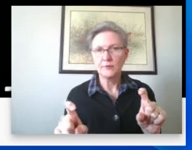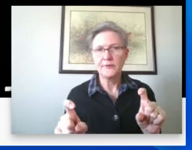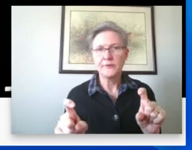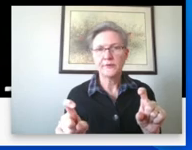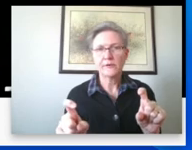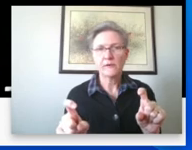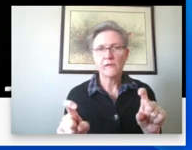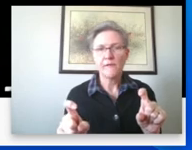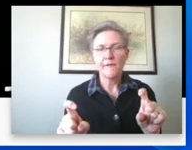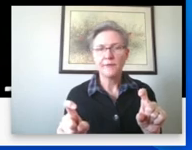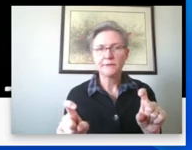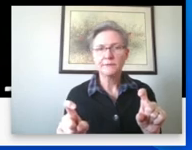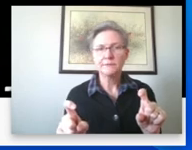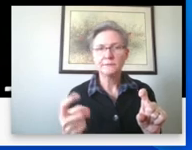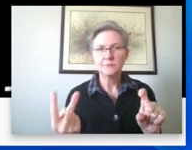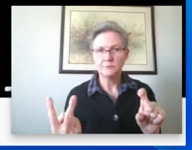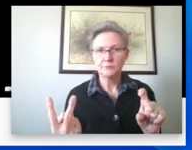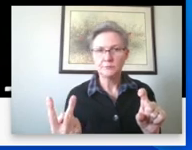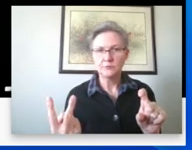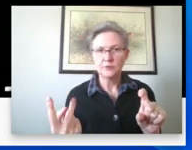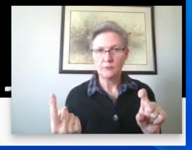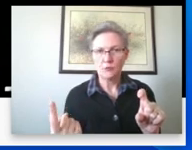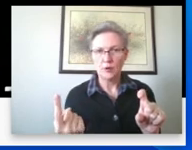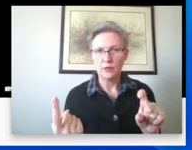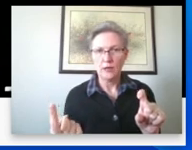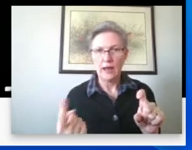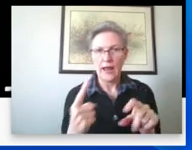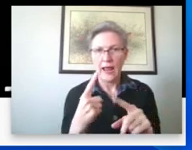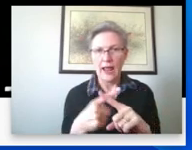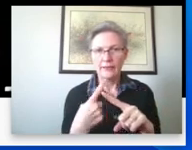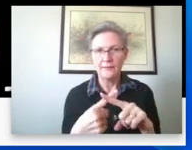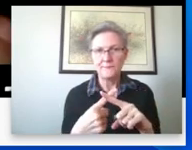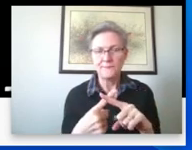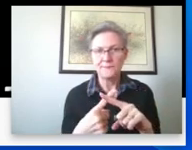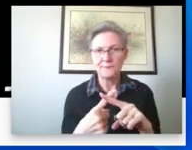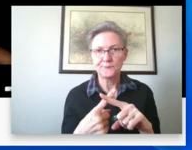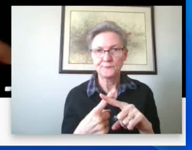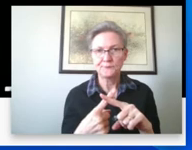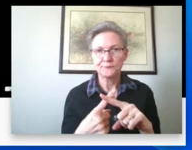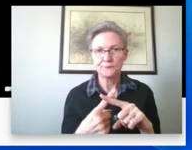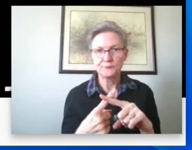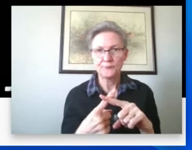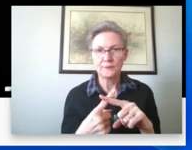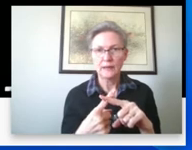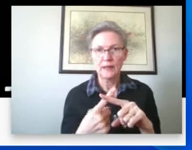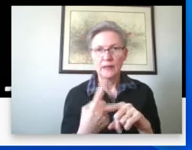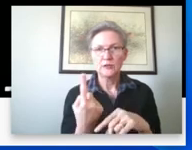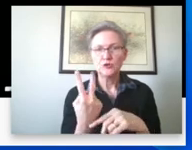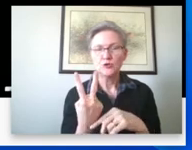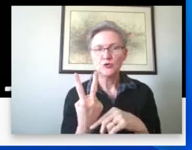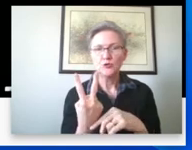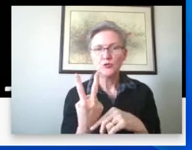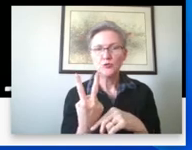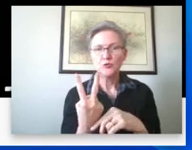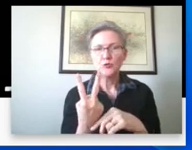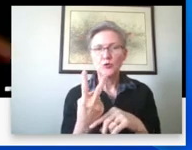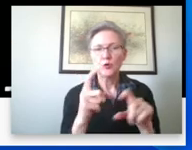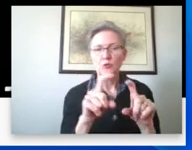Drag my hand across and do another number 1. Add them together, and I'm going to get 2 rows.